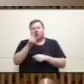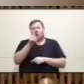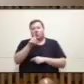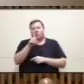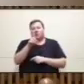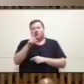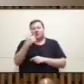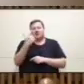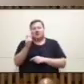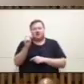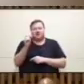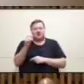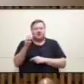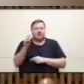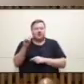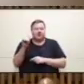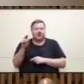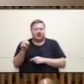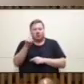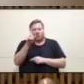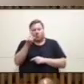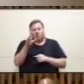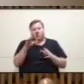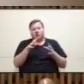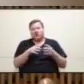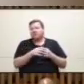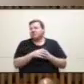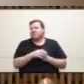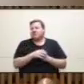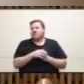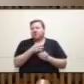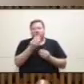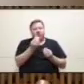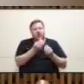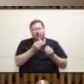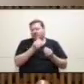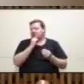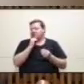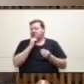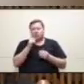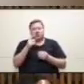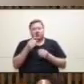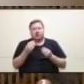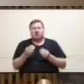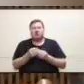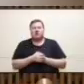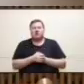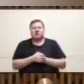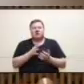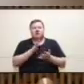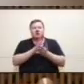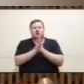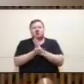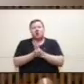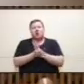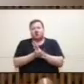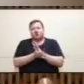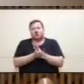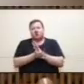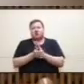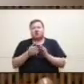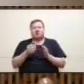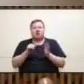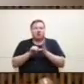meant for one item, but it's multiple items. The disaster grant, the 14 million, came